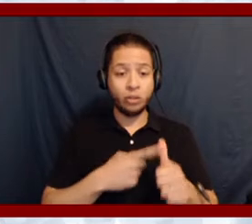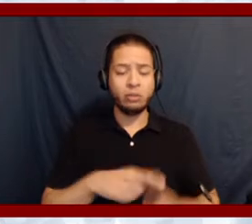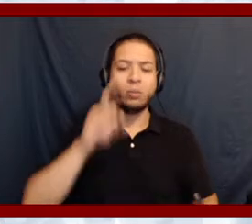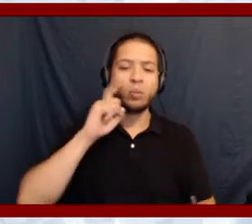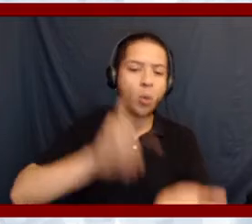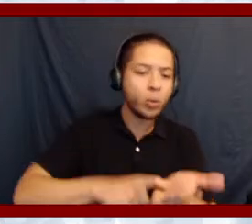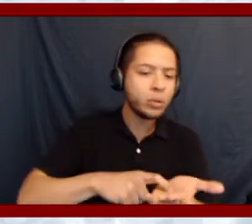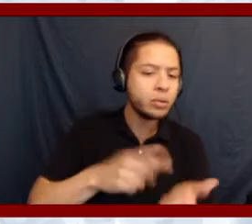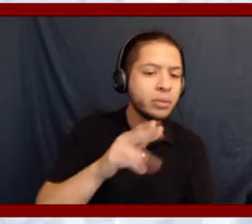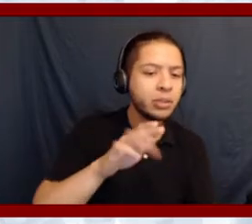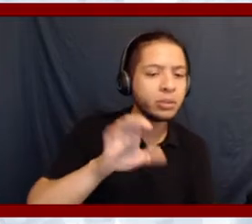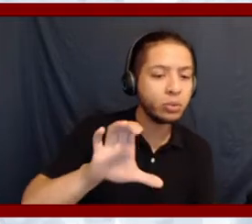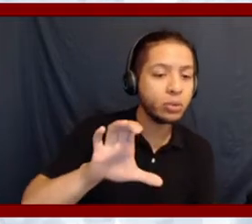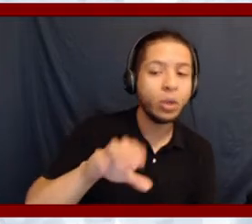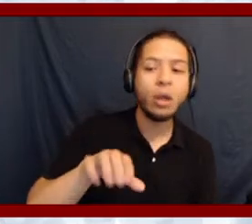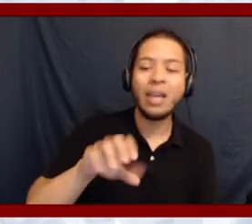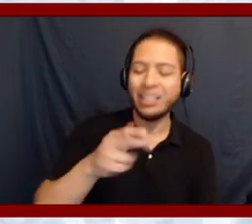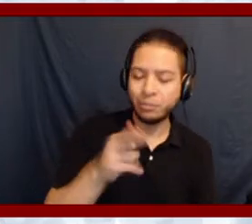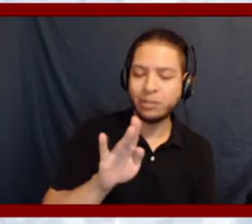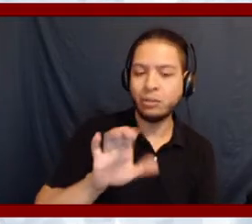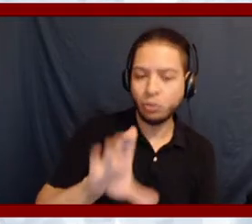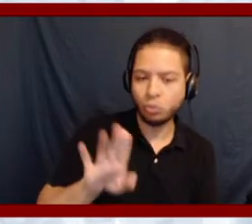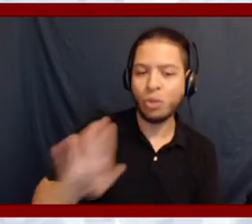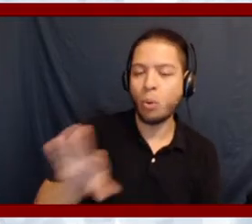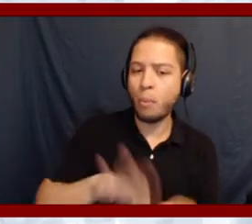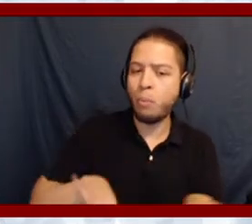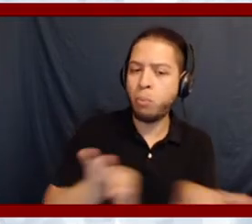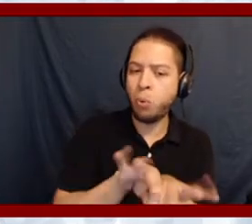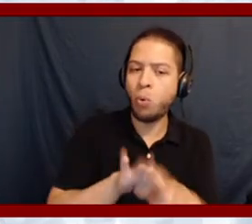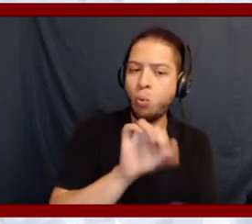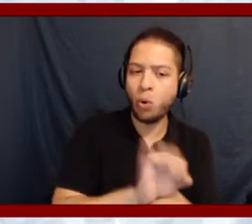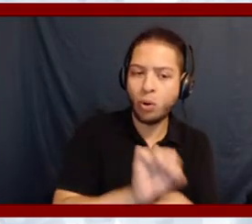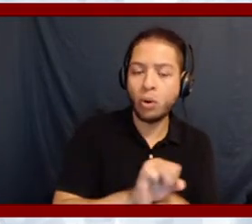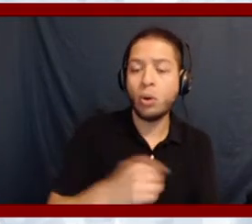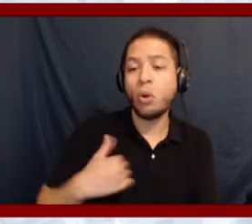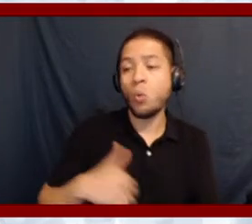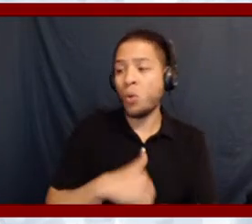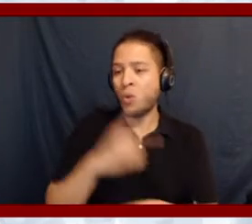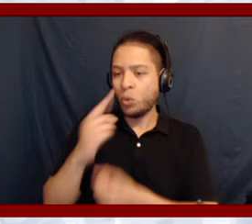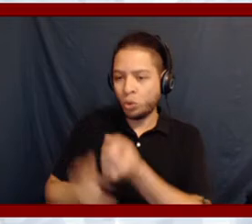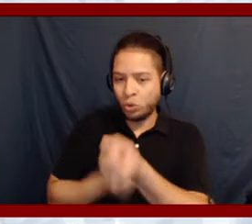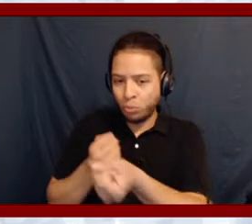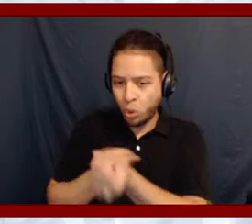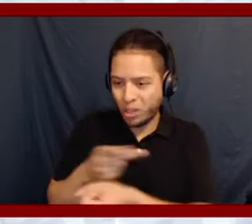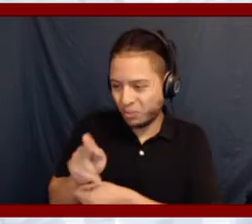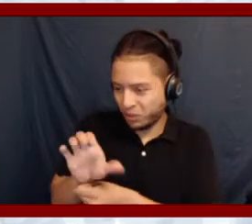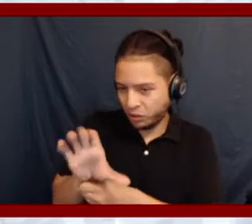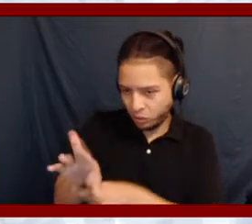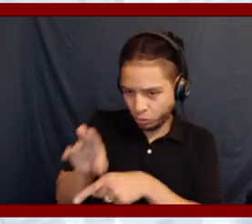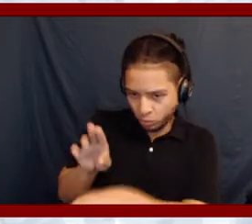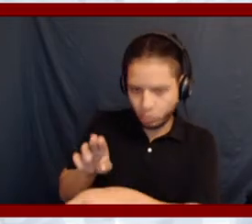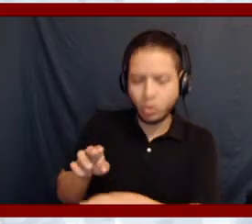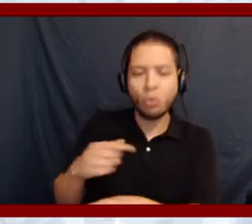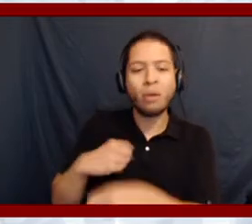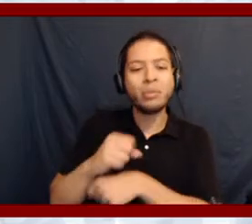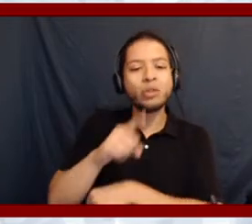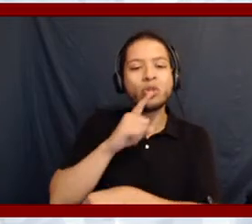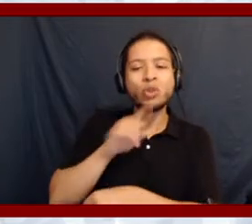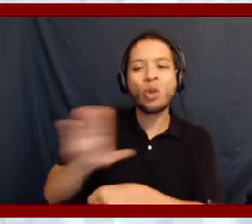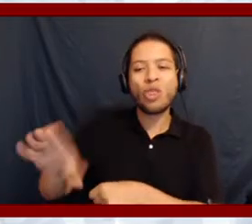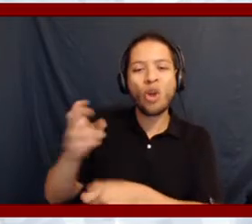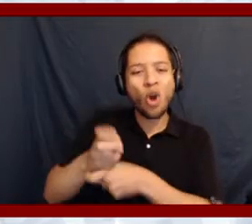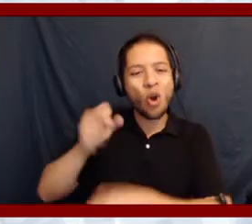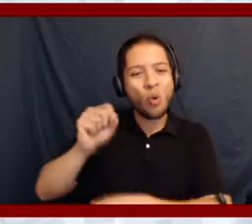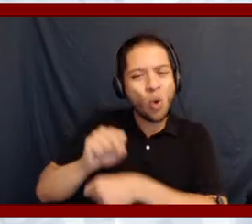support HBCUs, and we're going to make sure that they can continue to thrive and do the hard work that has to be